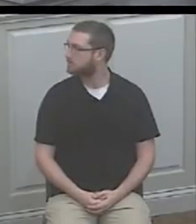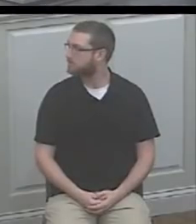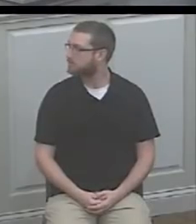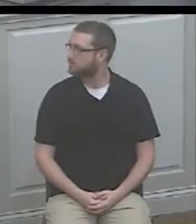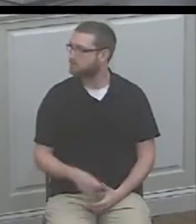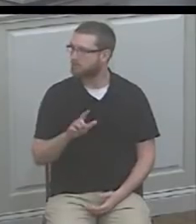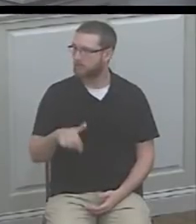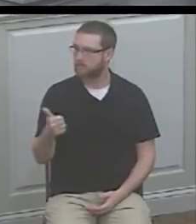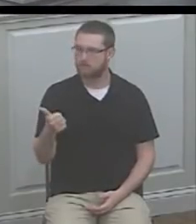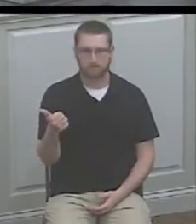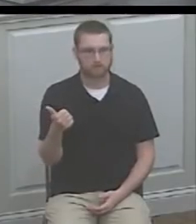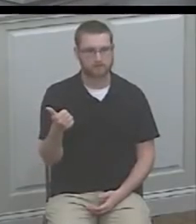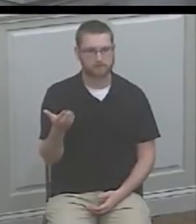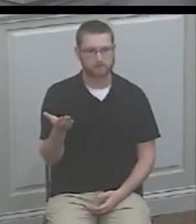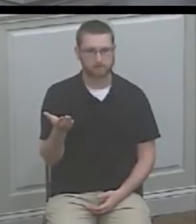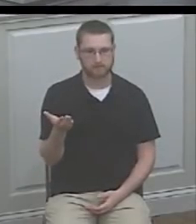Anything else?